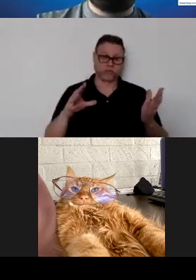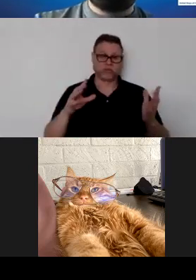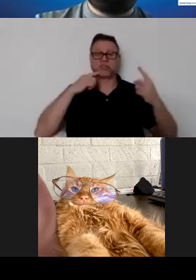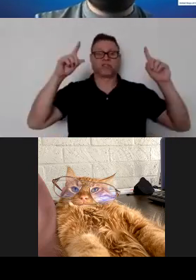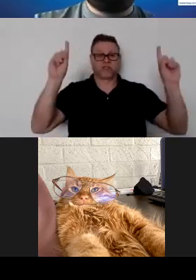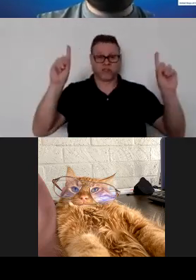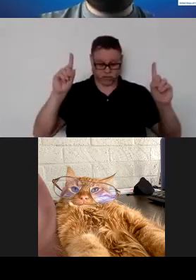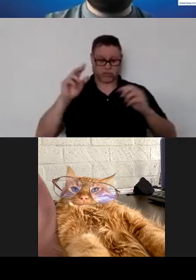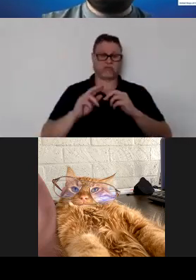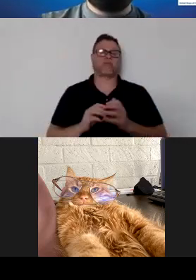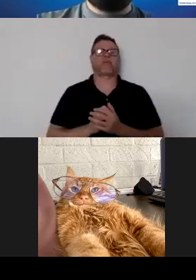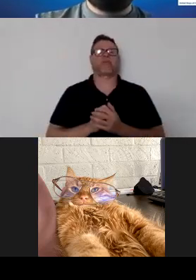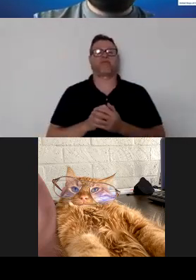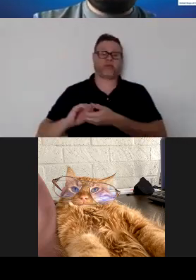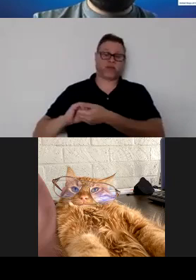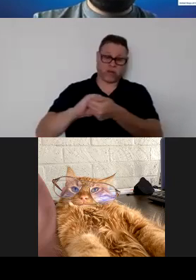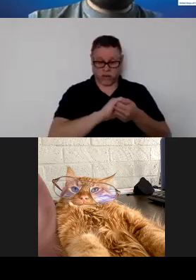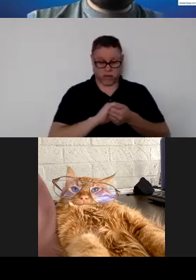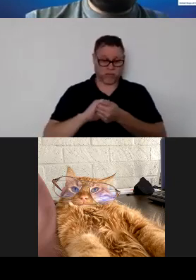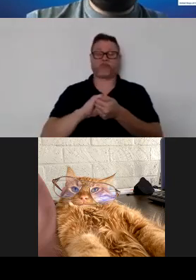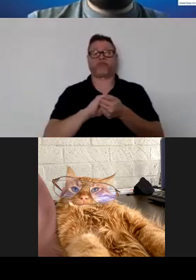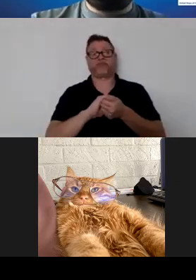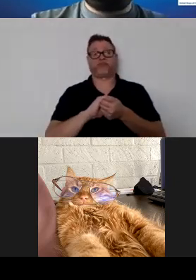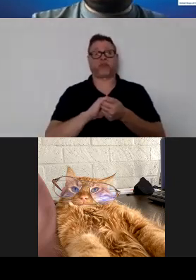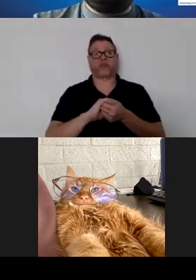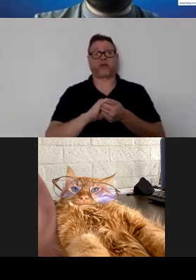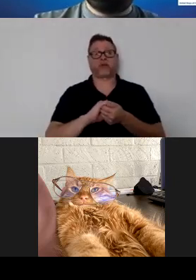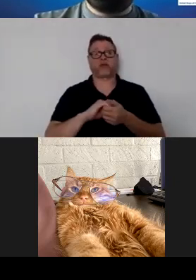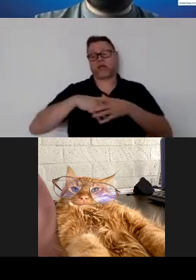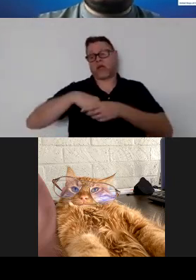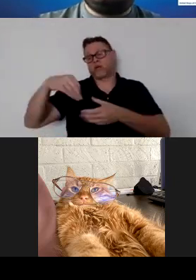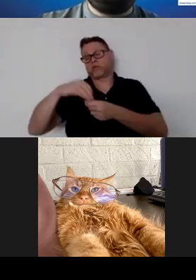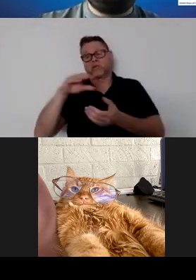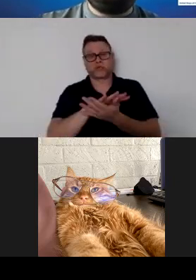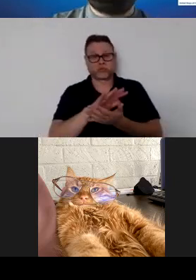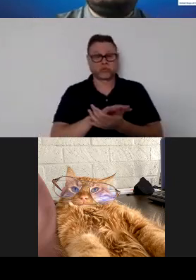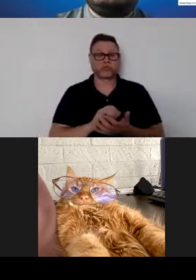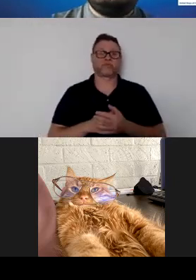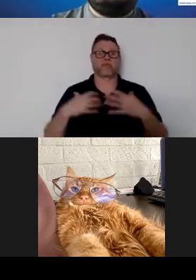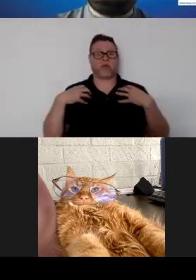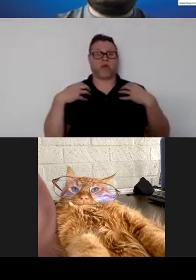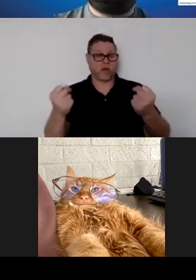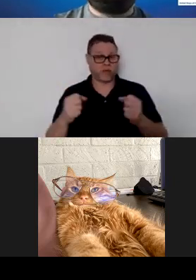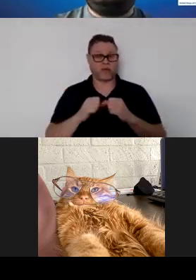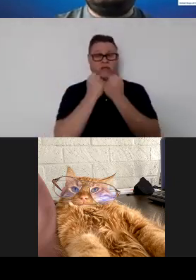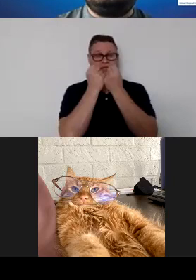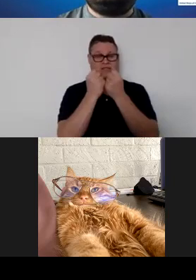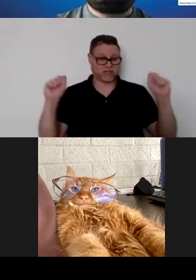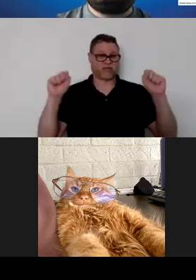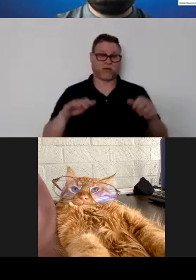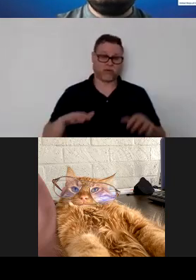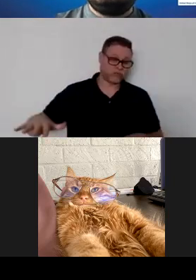built through collaborative practices also extend beyond the school site and contribute to the health and safety of the broader